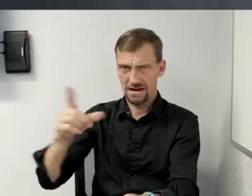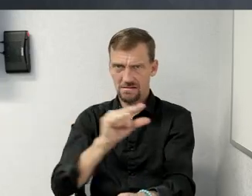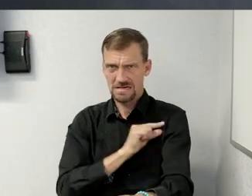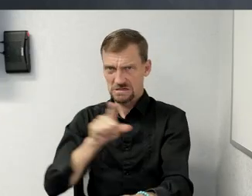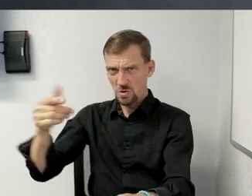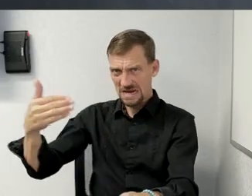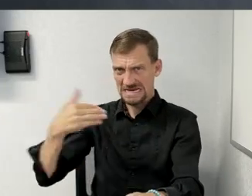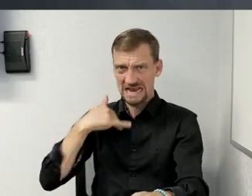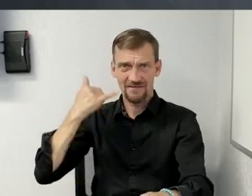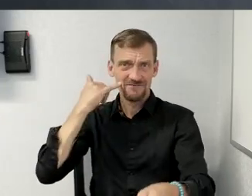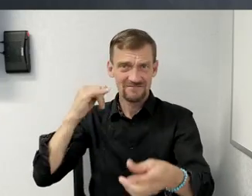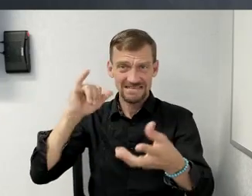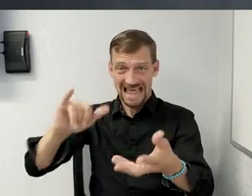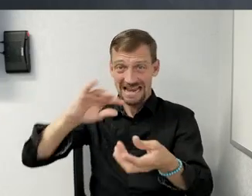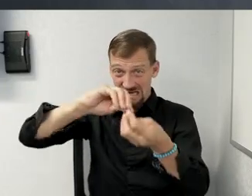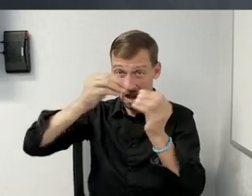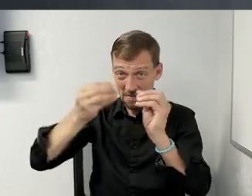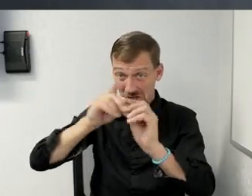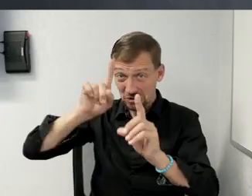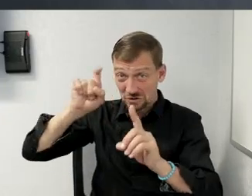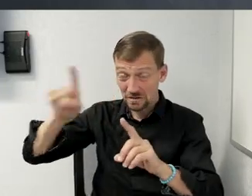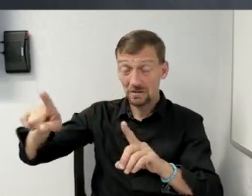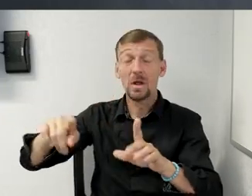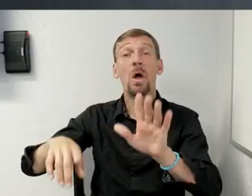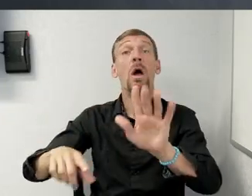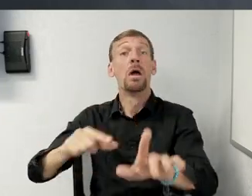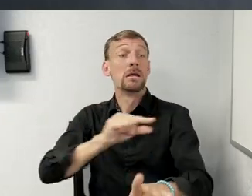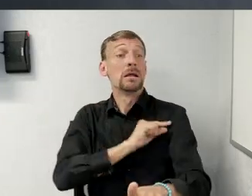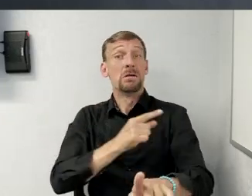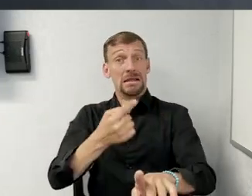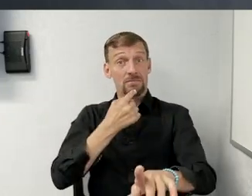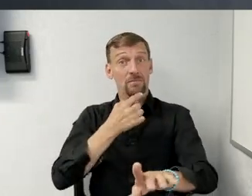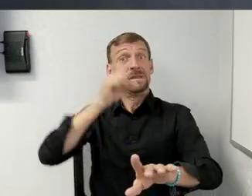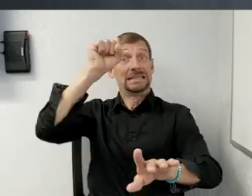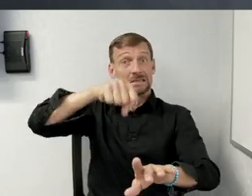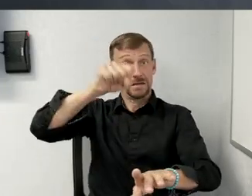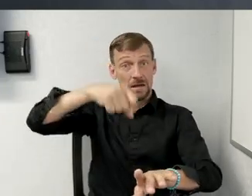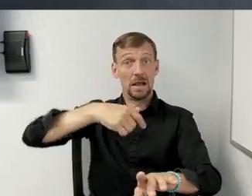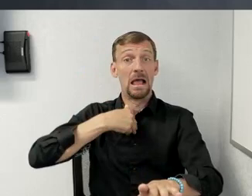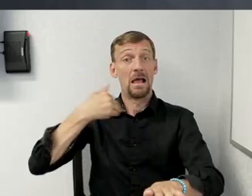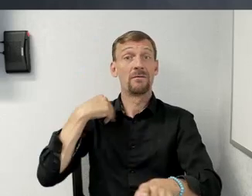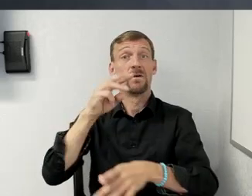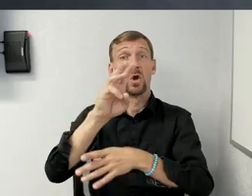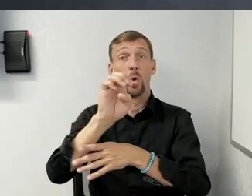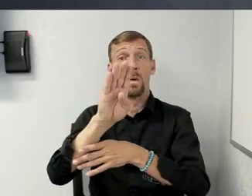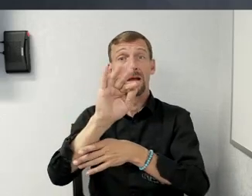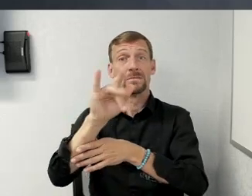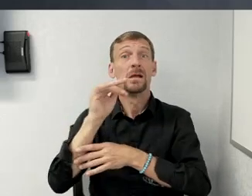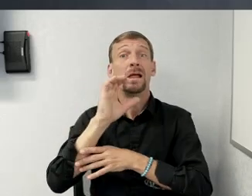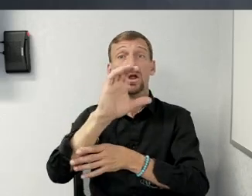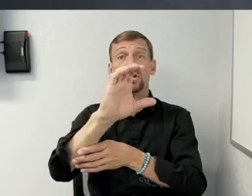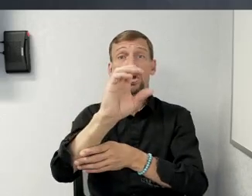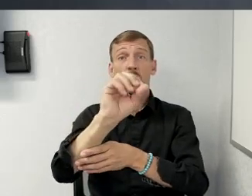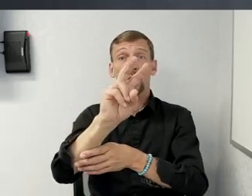or is that more of a Tulare County? Yeah, no, there is a website. Okay. I'll say it slowly. It's